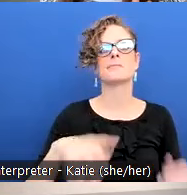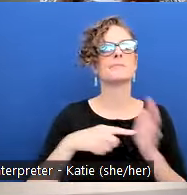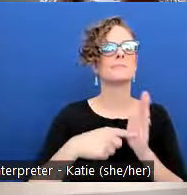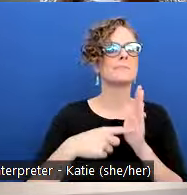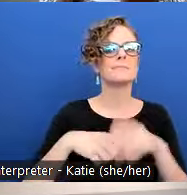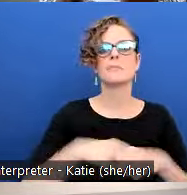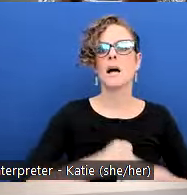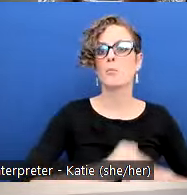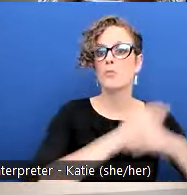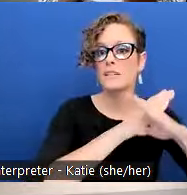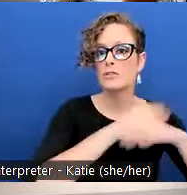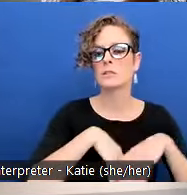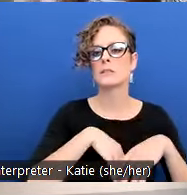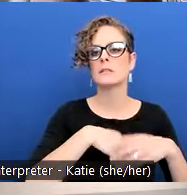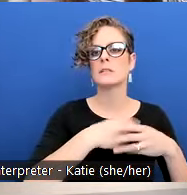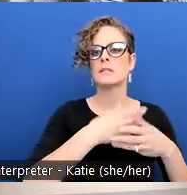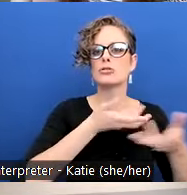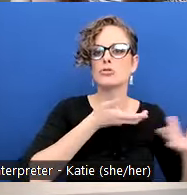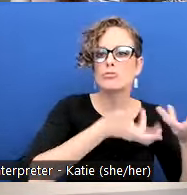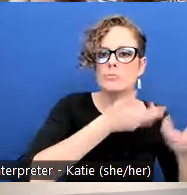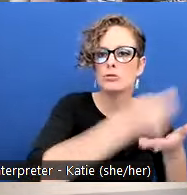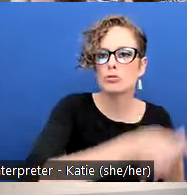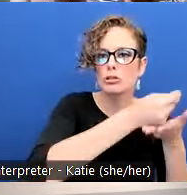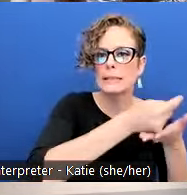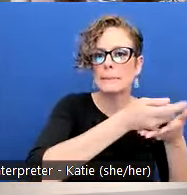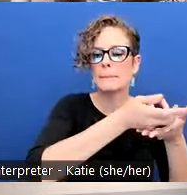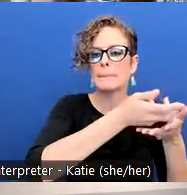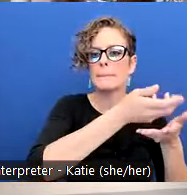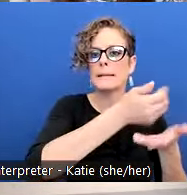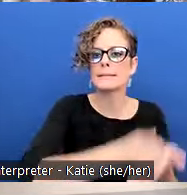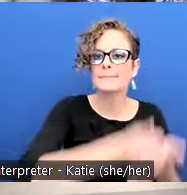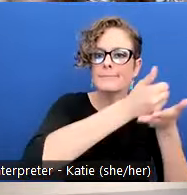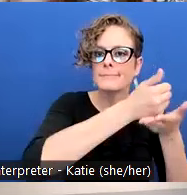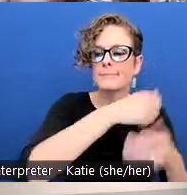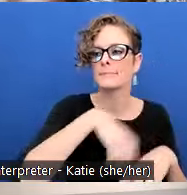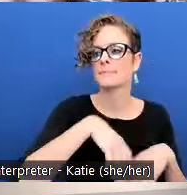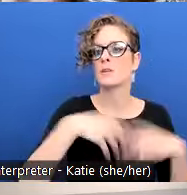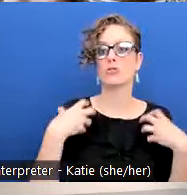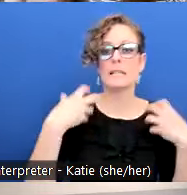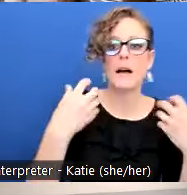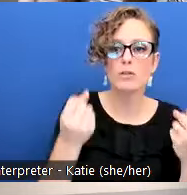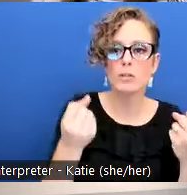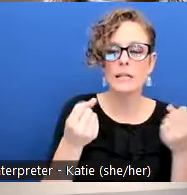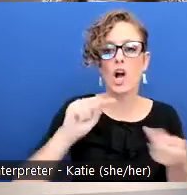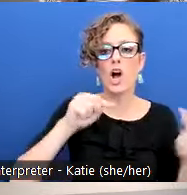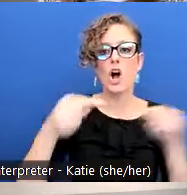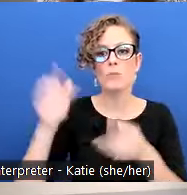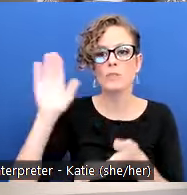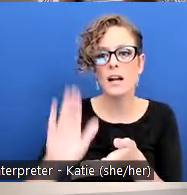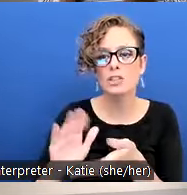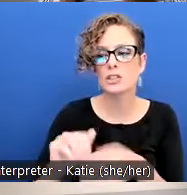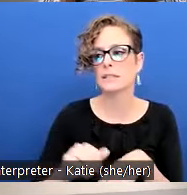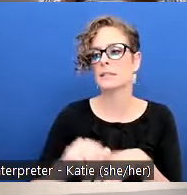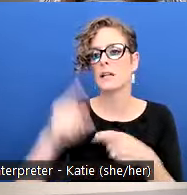treatment, crisis services, recovery, harm reduction, care navigation,